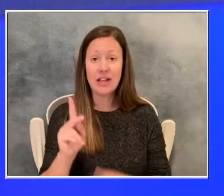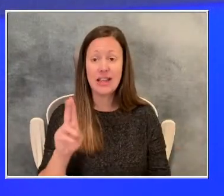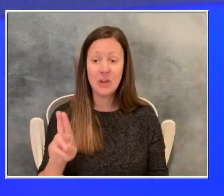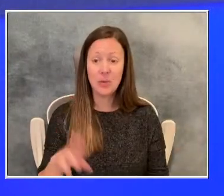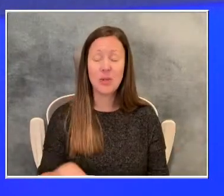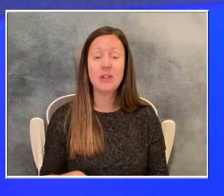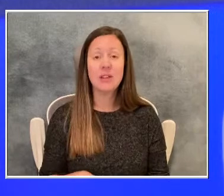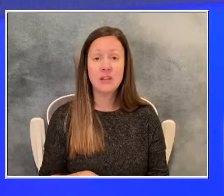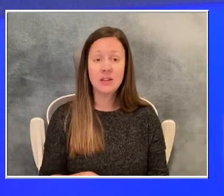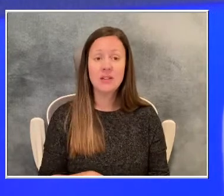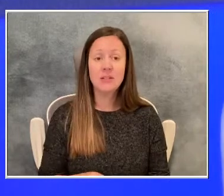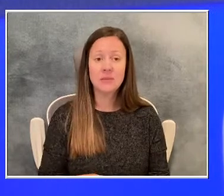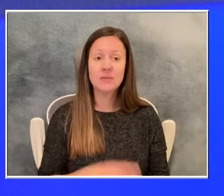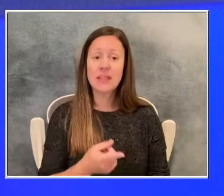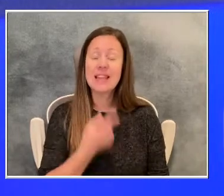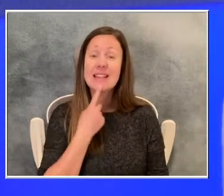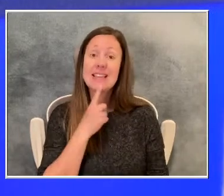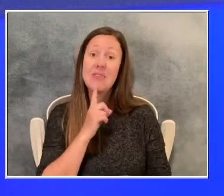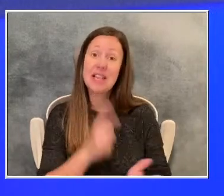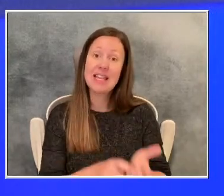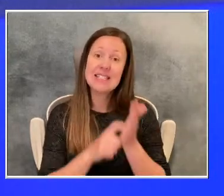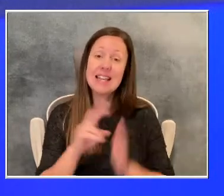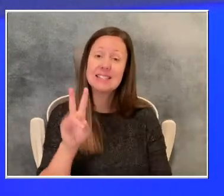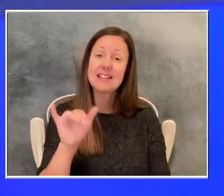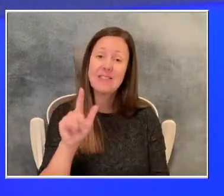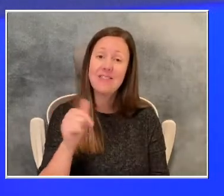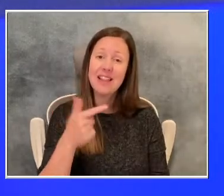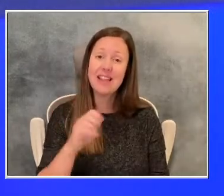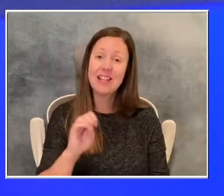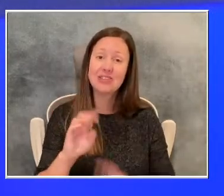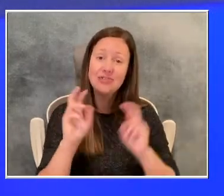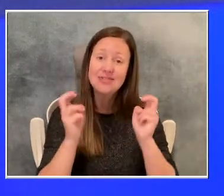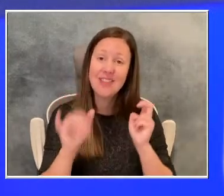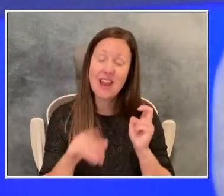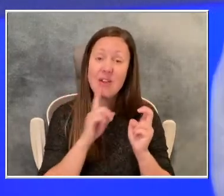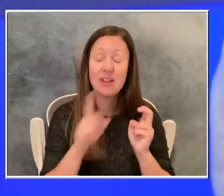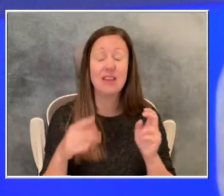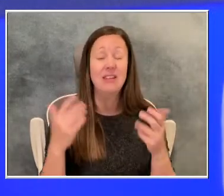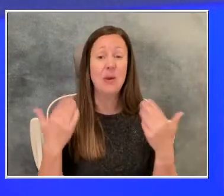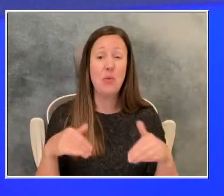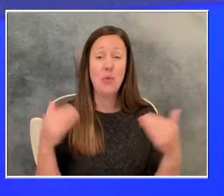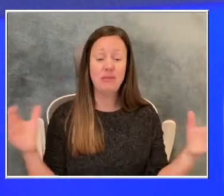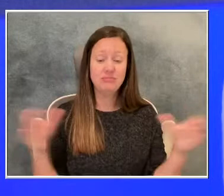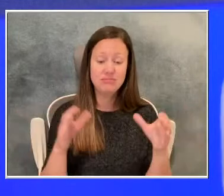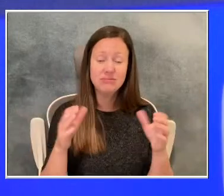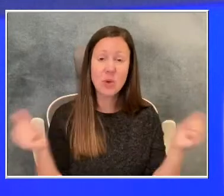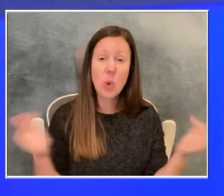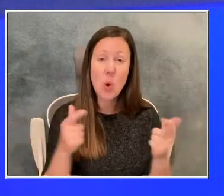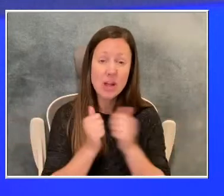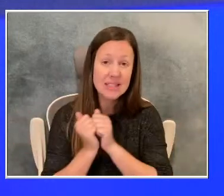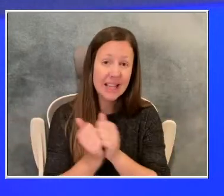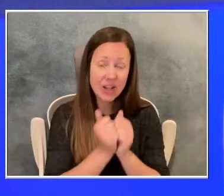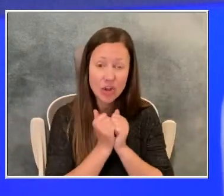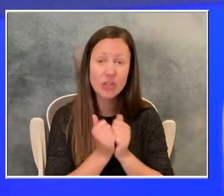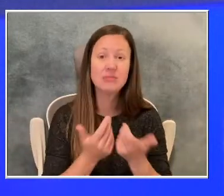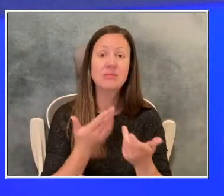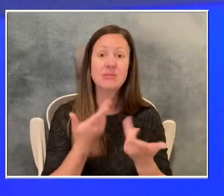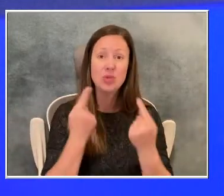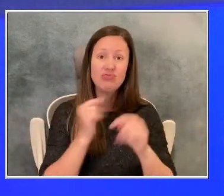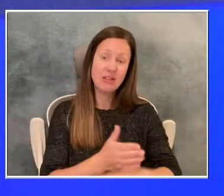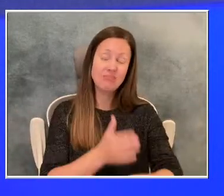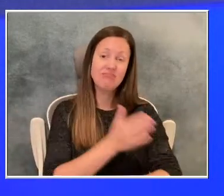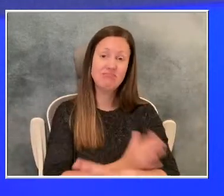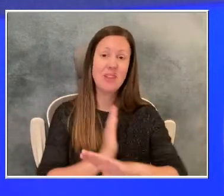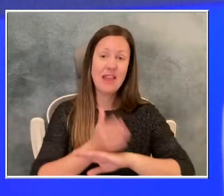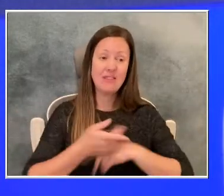They say it takes a village, to kind of really recover from all the things that we do in transplant. And without the support and